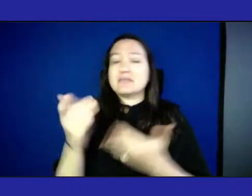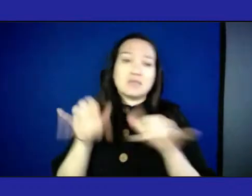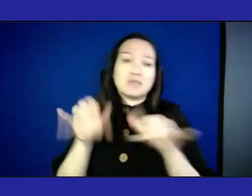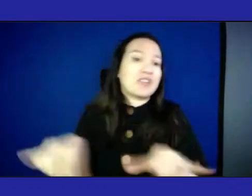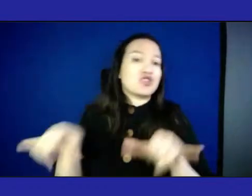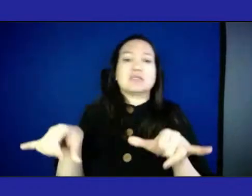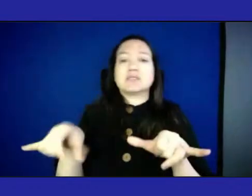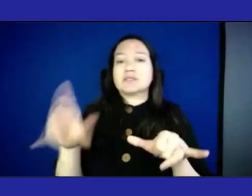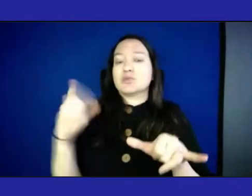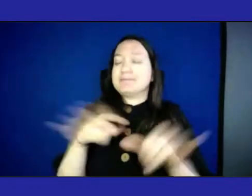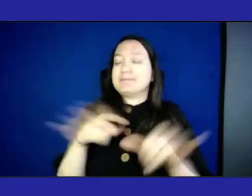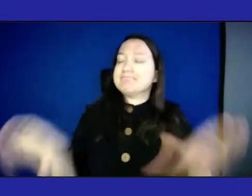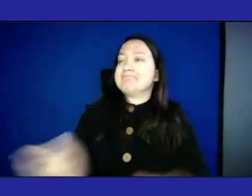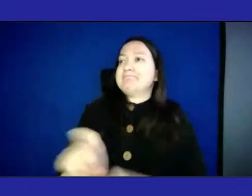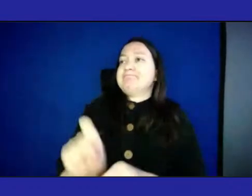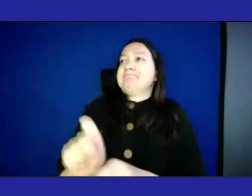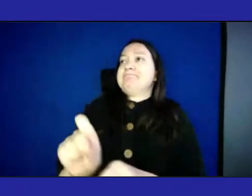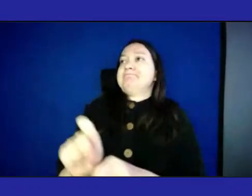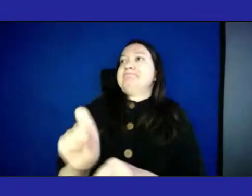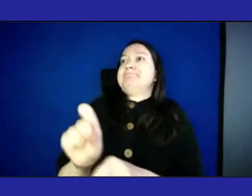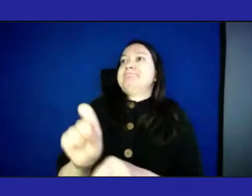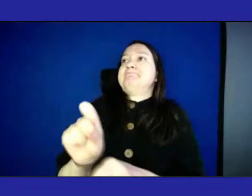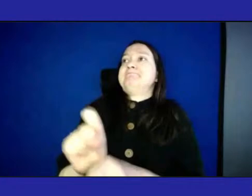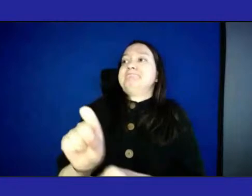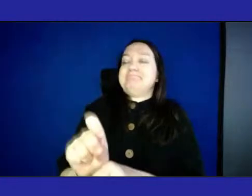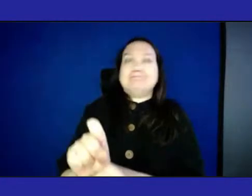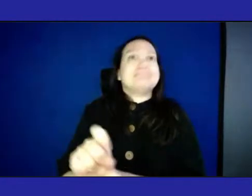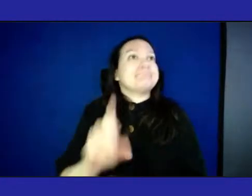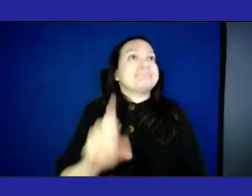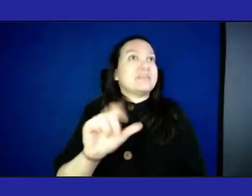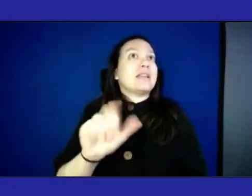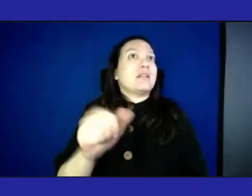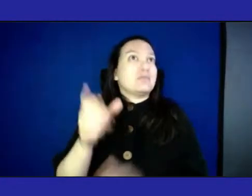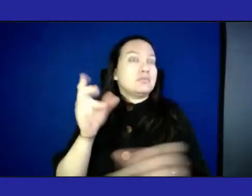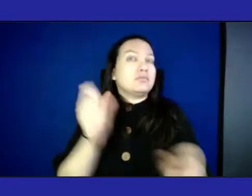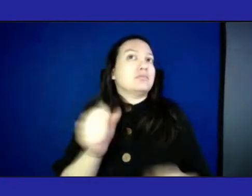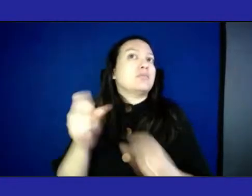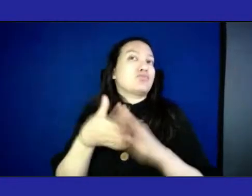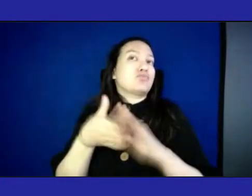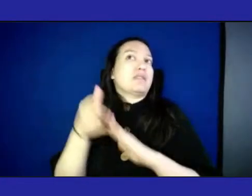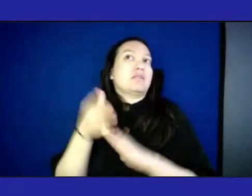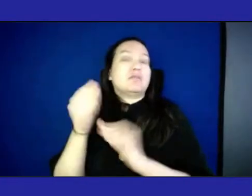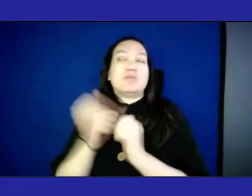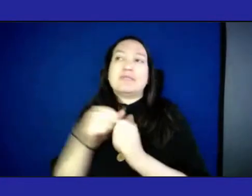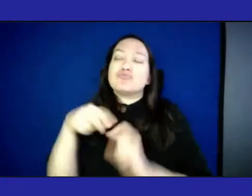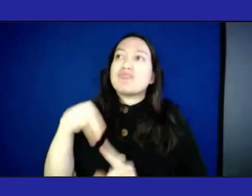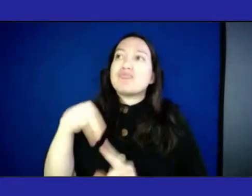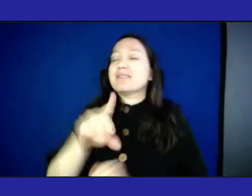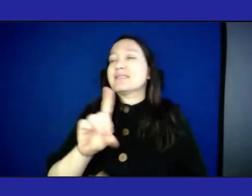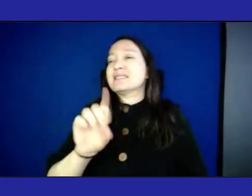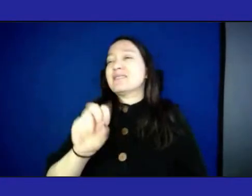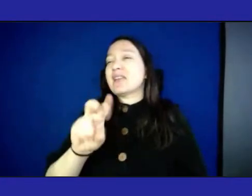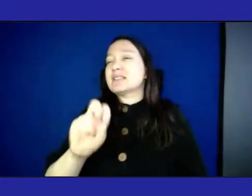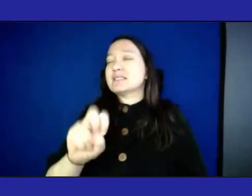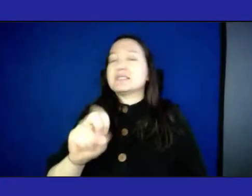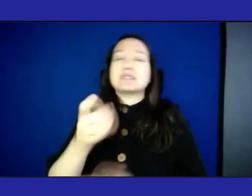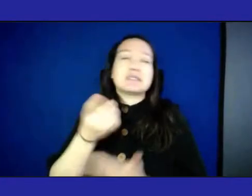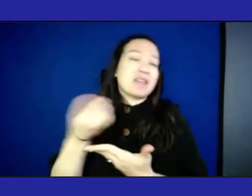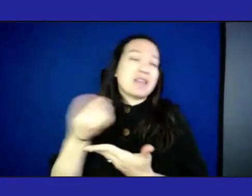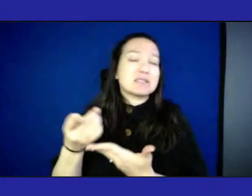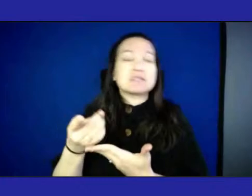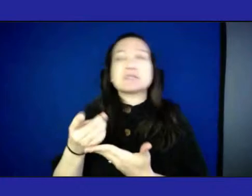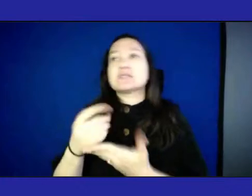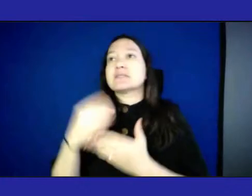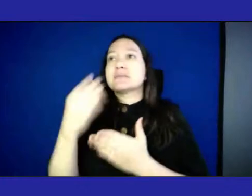have been actively working on getting that database up and running so we can have better tracking of the devices and also better scanning